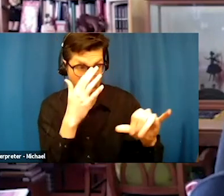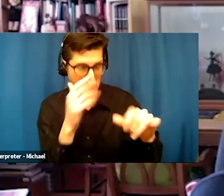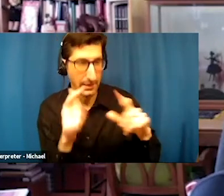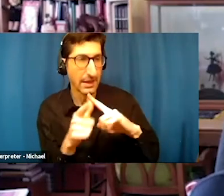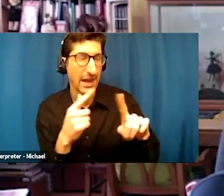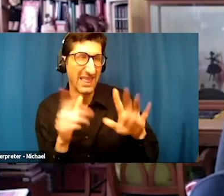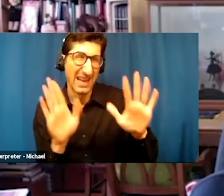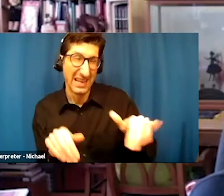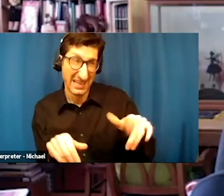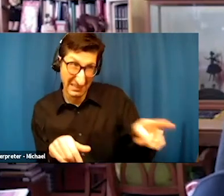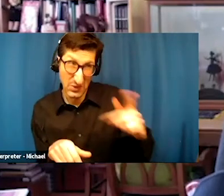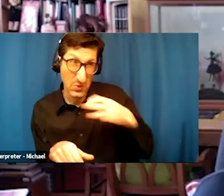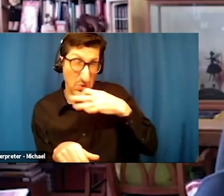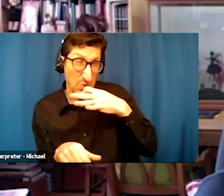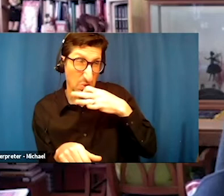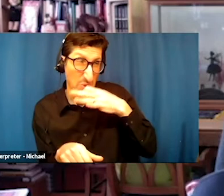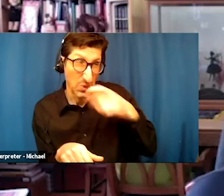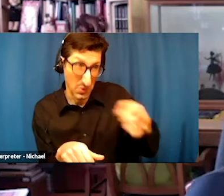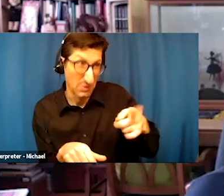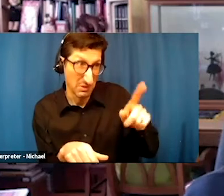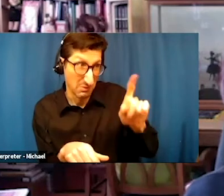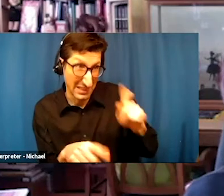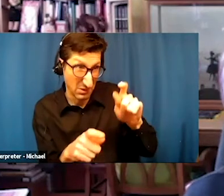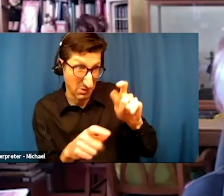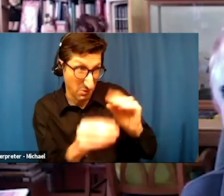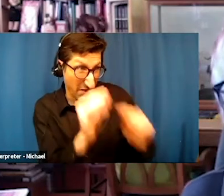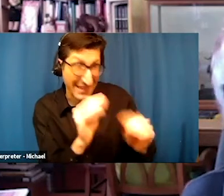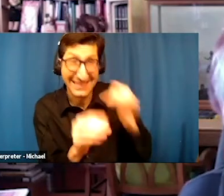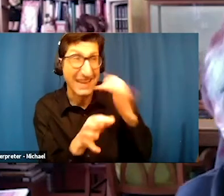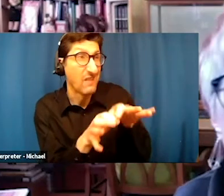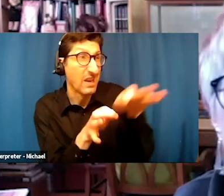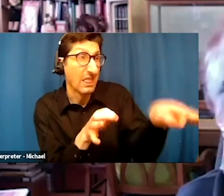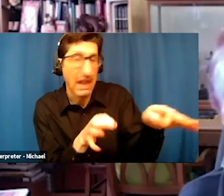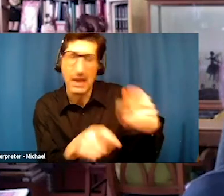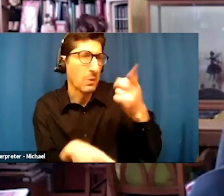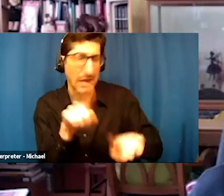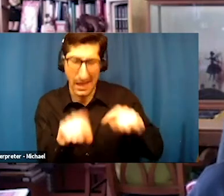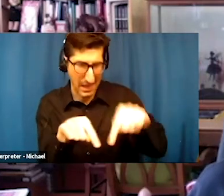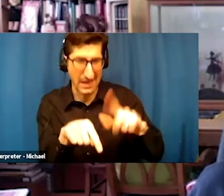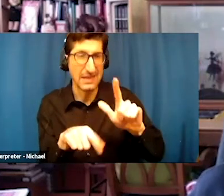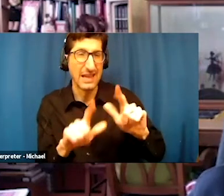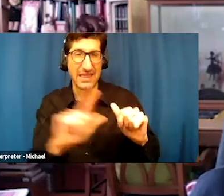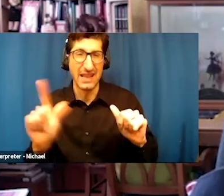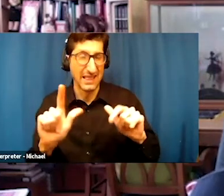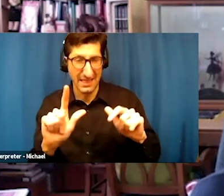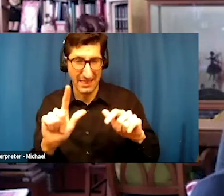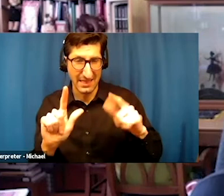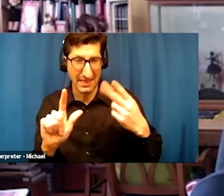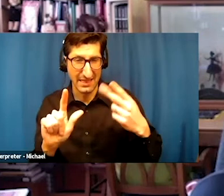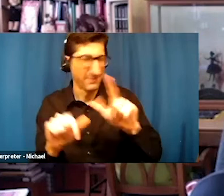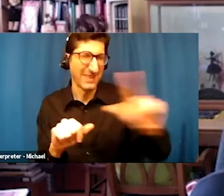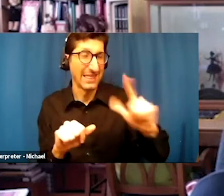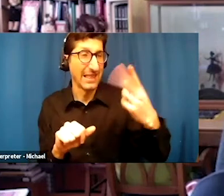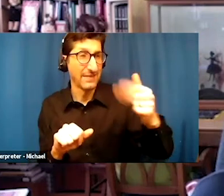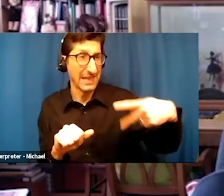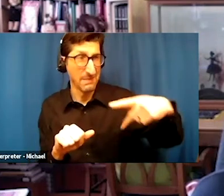left before I'd be twisted for life. Left hip too high, right leg too long. But if you have this surgery,